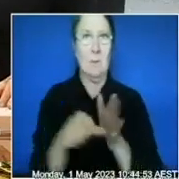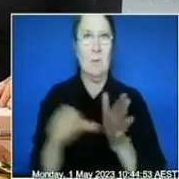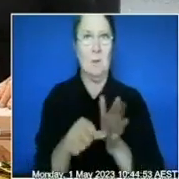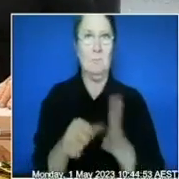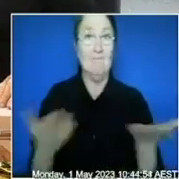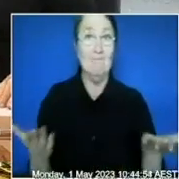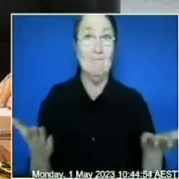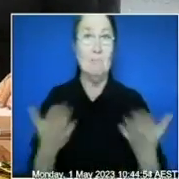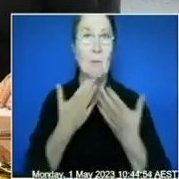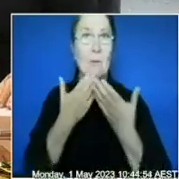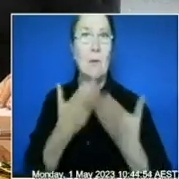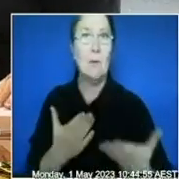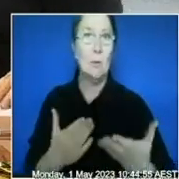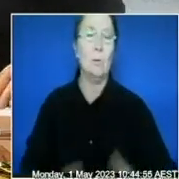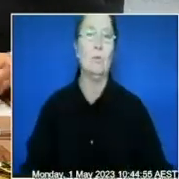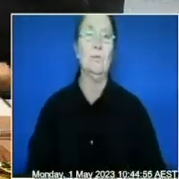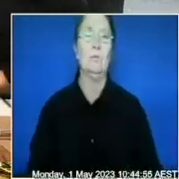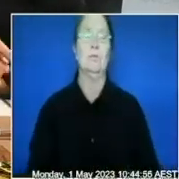Now,